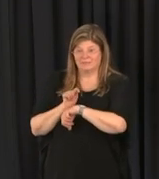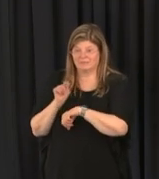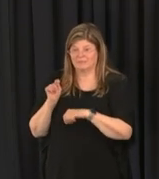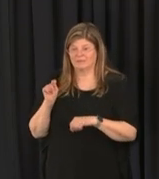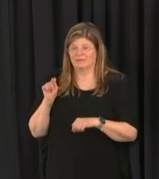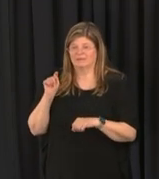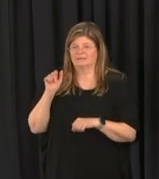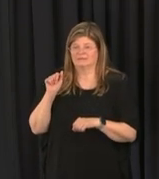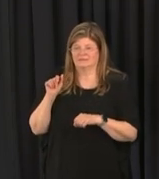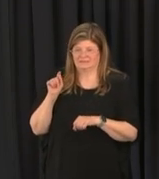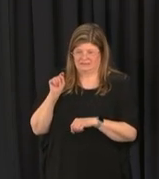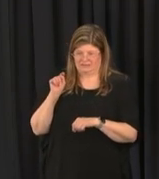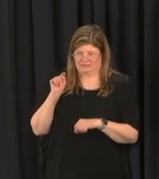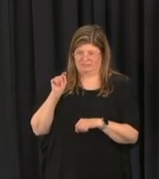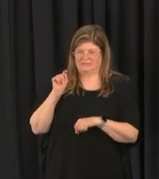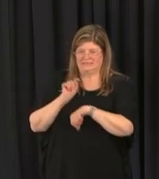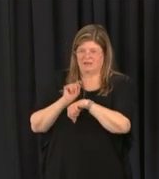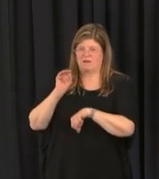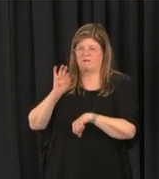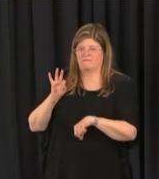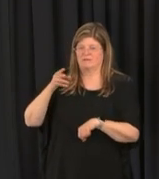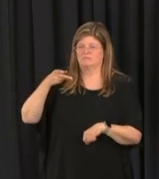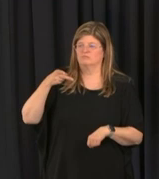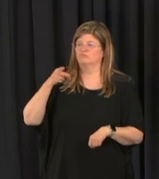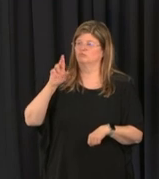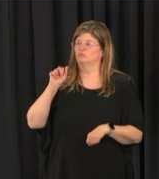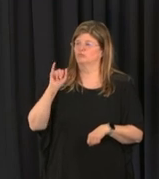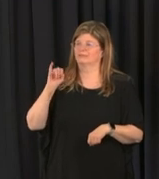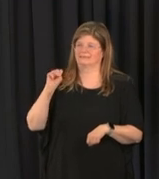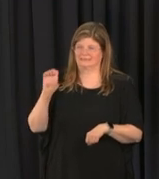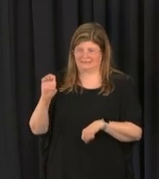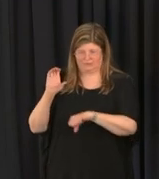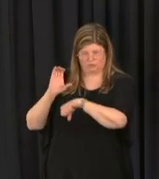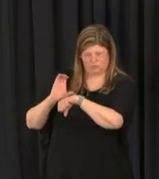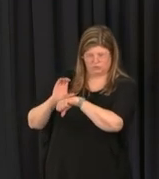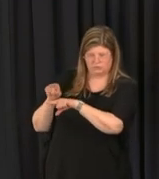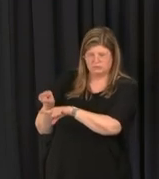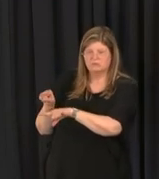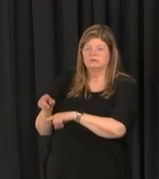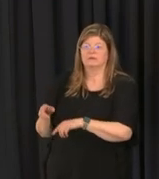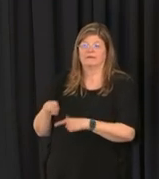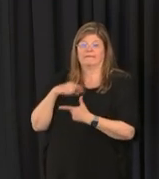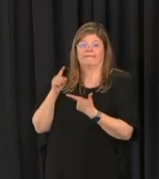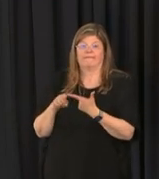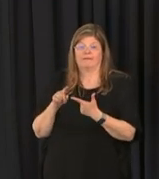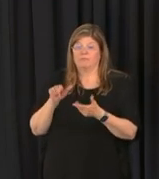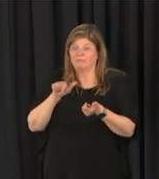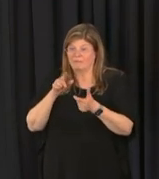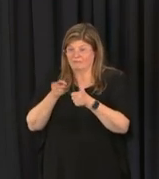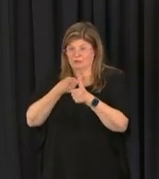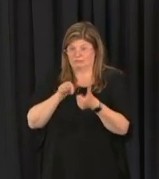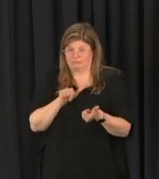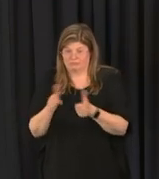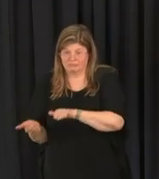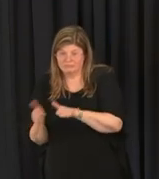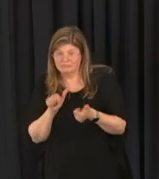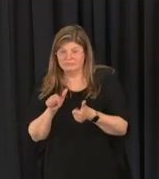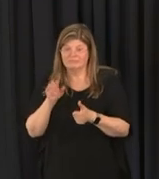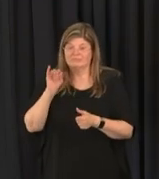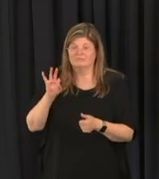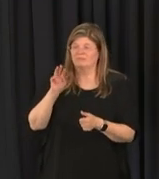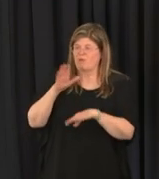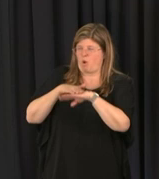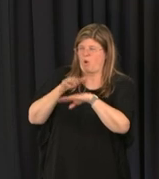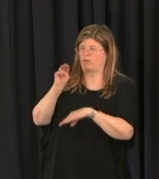8, Union Temple also in Ward 8, Greater Mount Calvary in Ward 5, First Baptist of Minnesota Avenue in